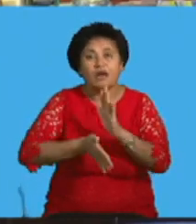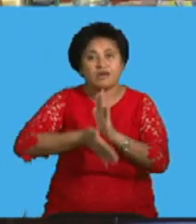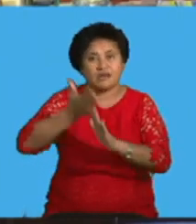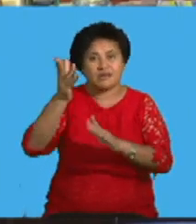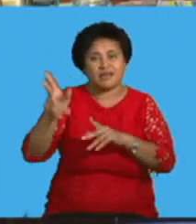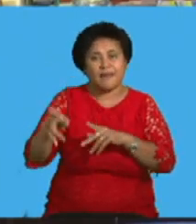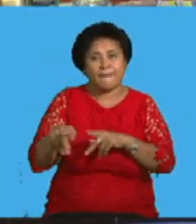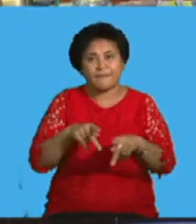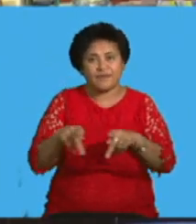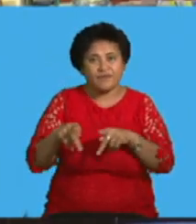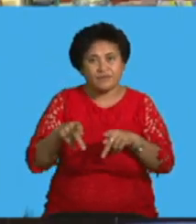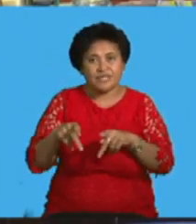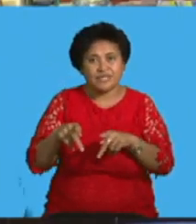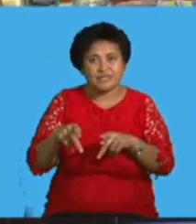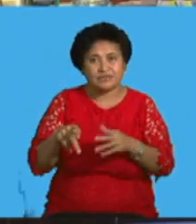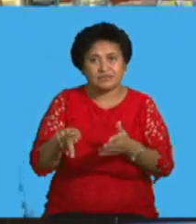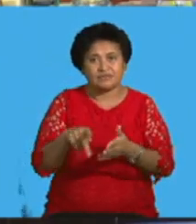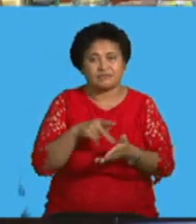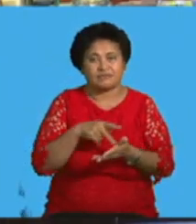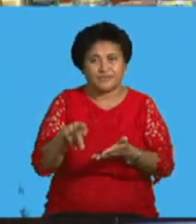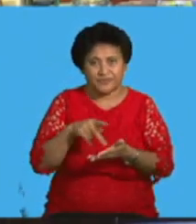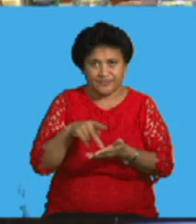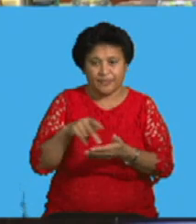to graduate to the next level.